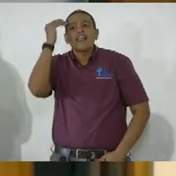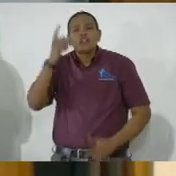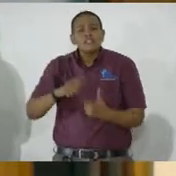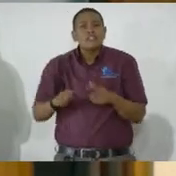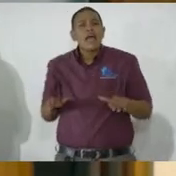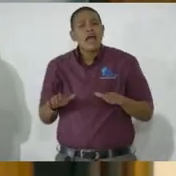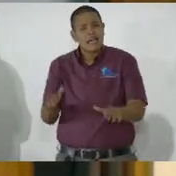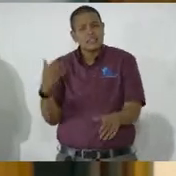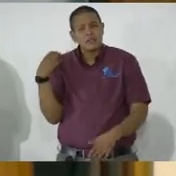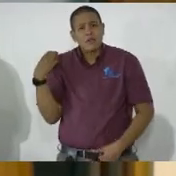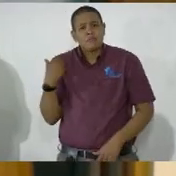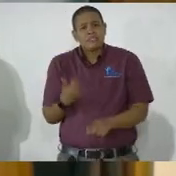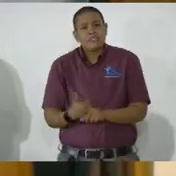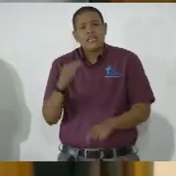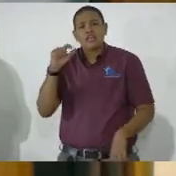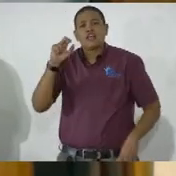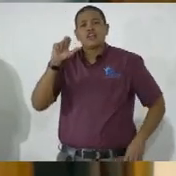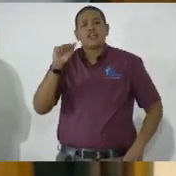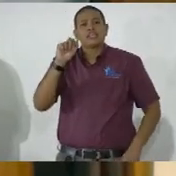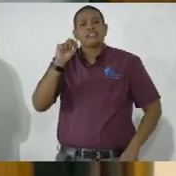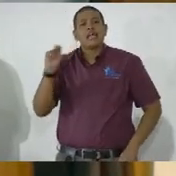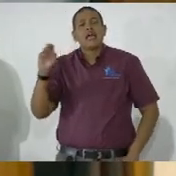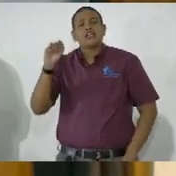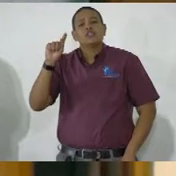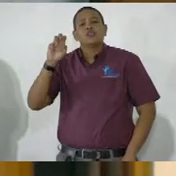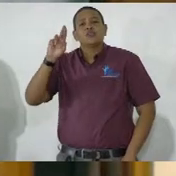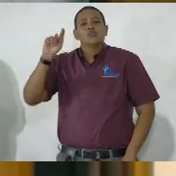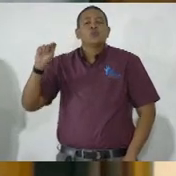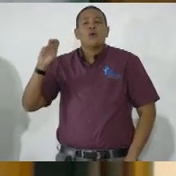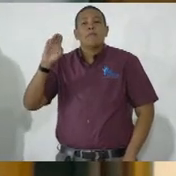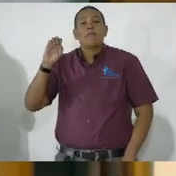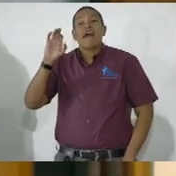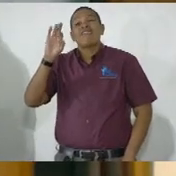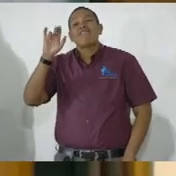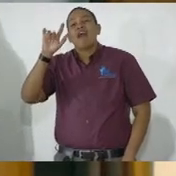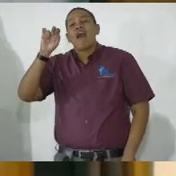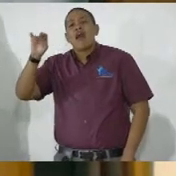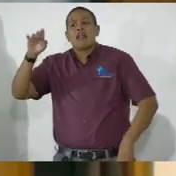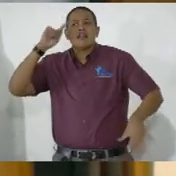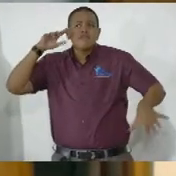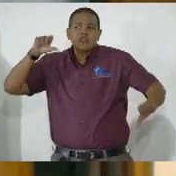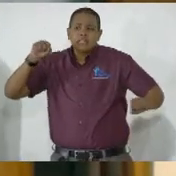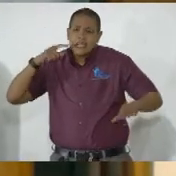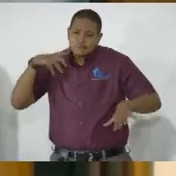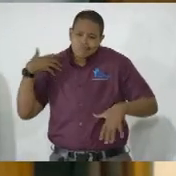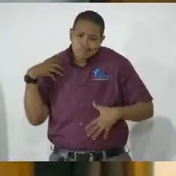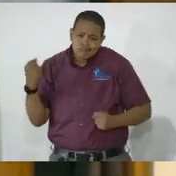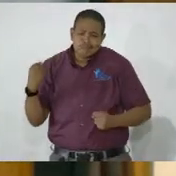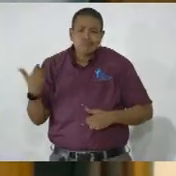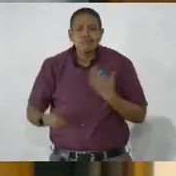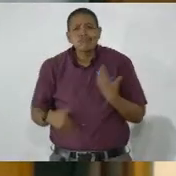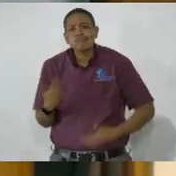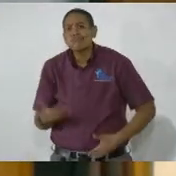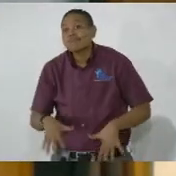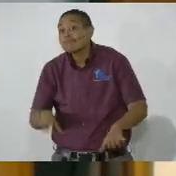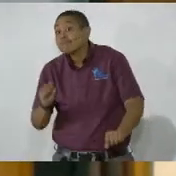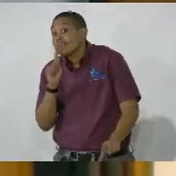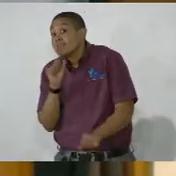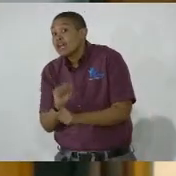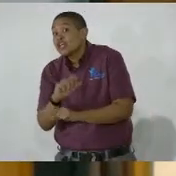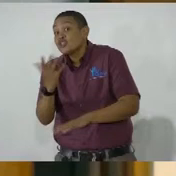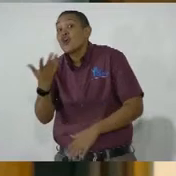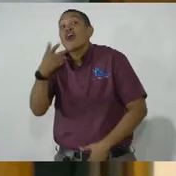Permanent Secretary, Mrs. Grace Ann Stewart McFarlane, for taking on the Herculean task of ensuring that the plans